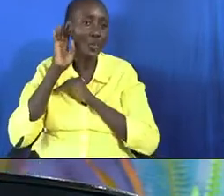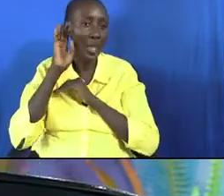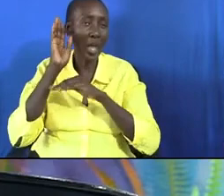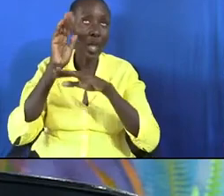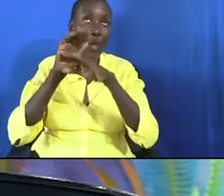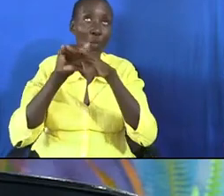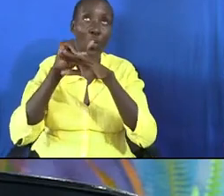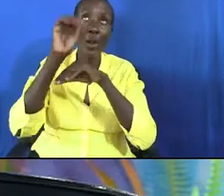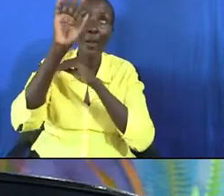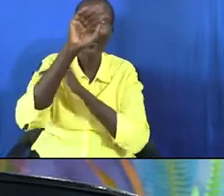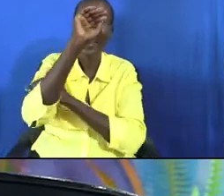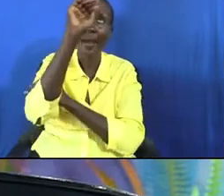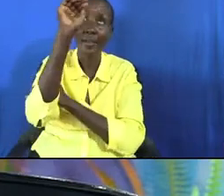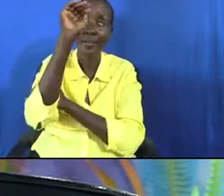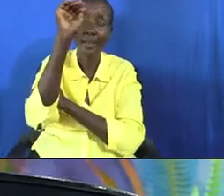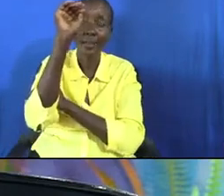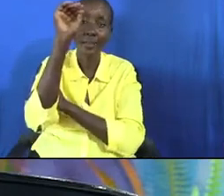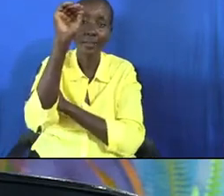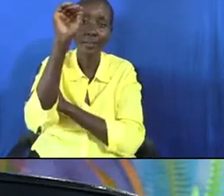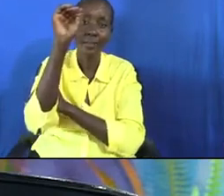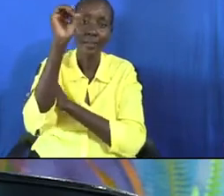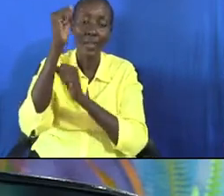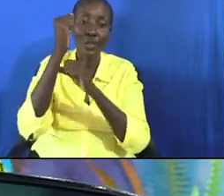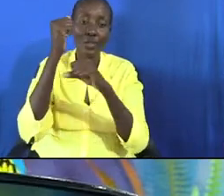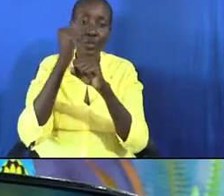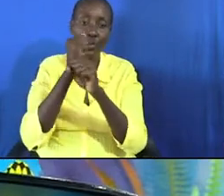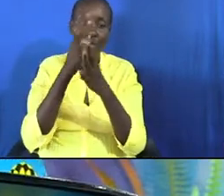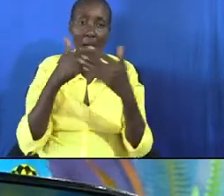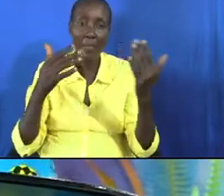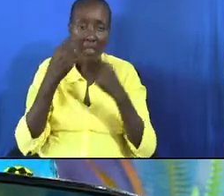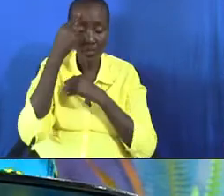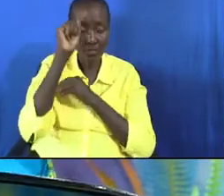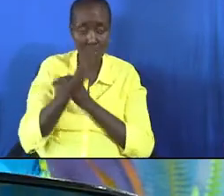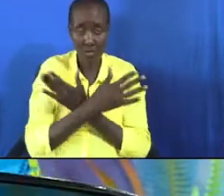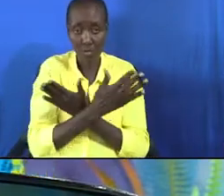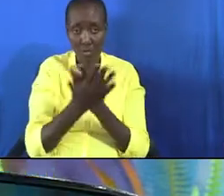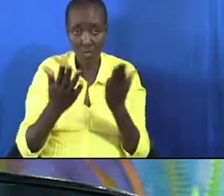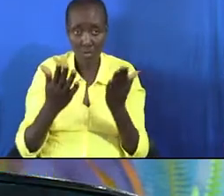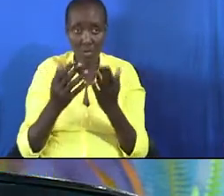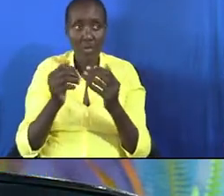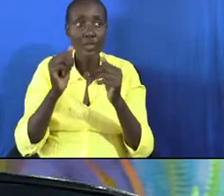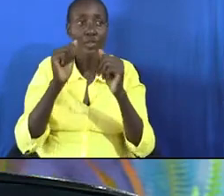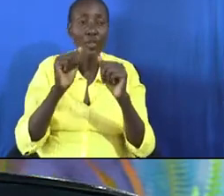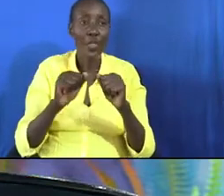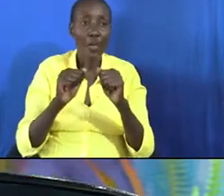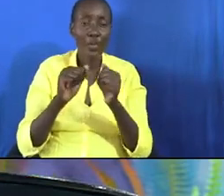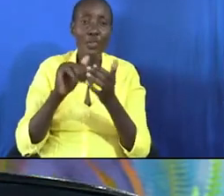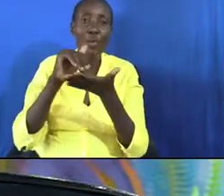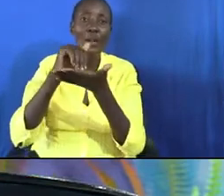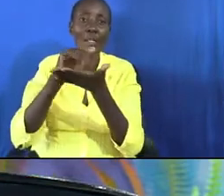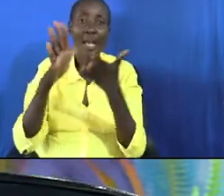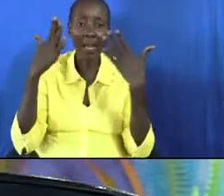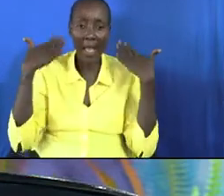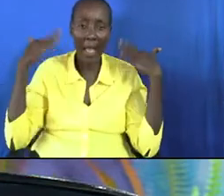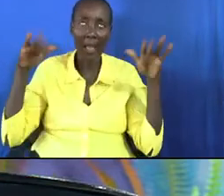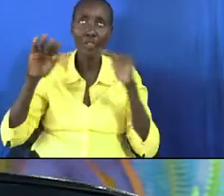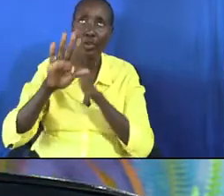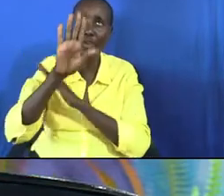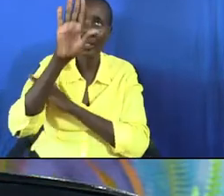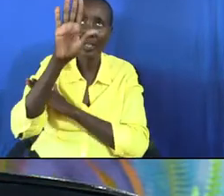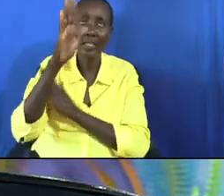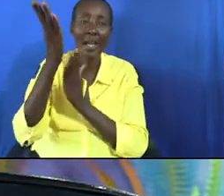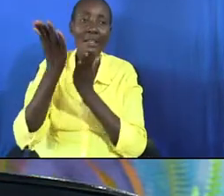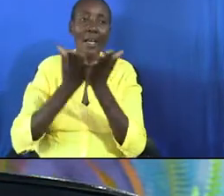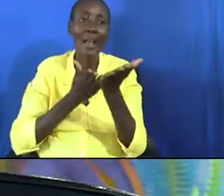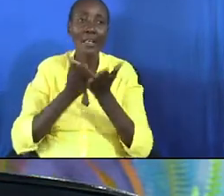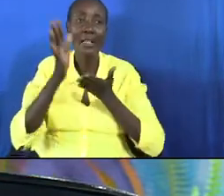him. Ask him to do something for you so that he can dispatch his angels who are